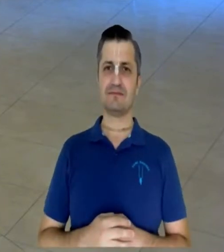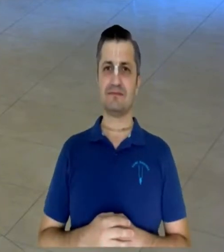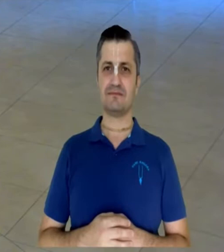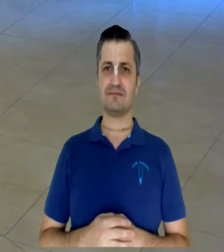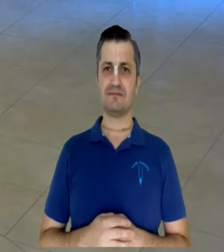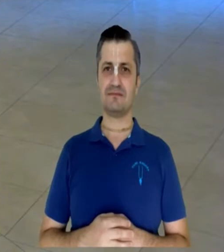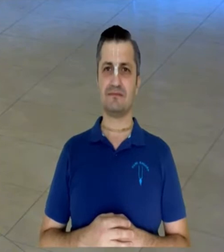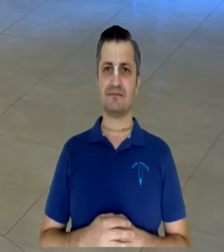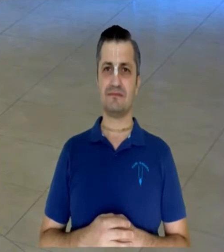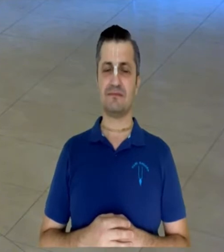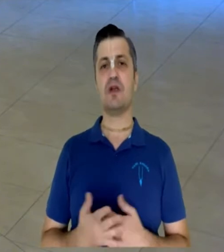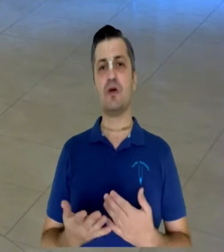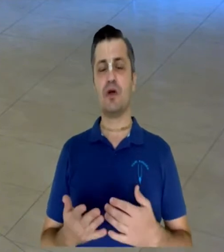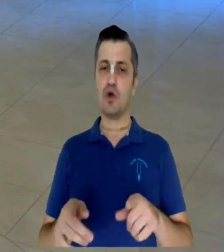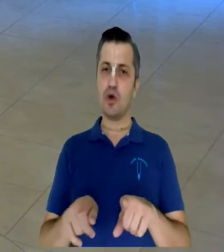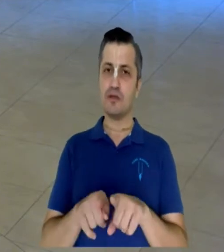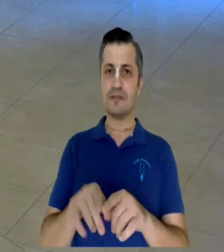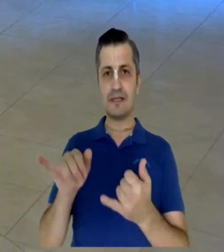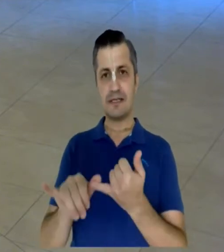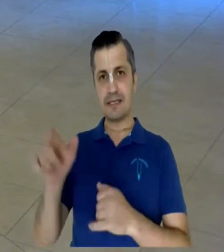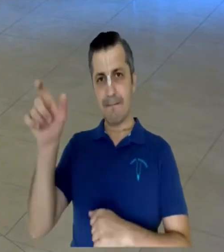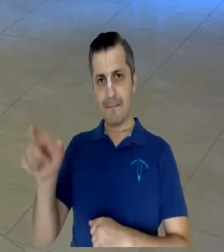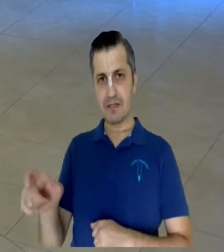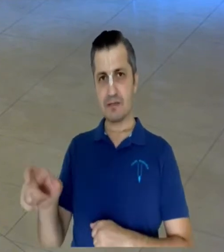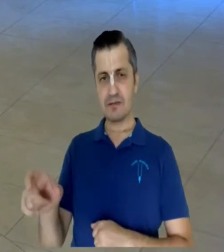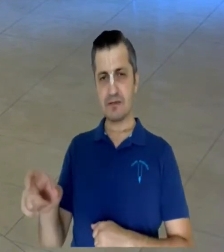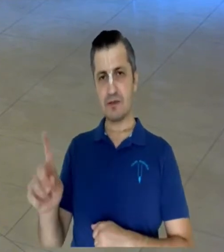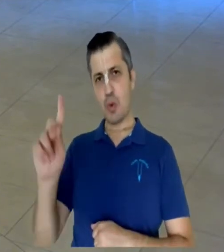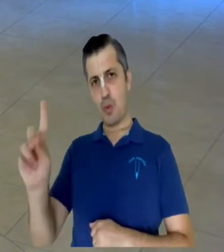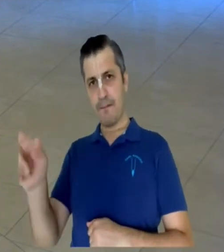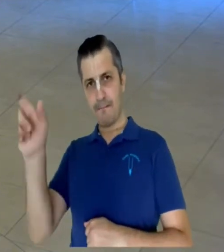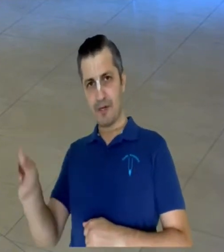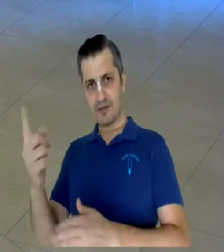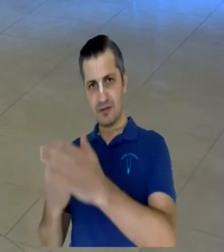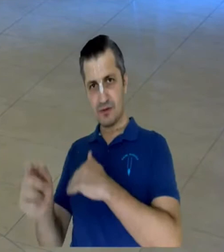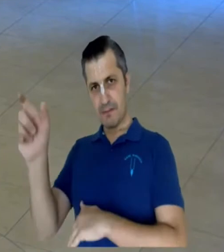yet Krishna is a person, an individual person. So he says